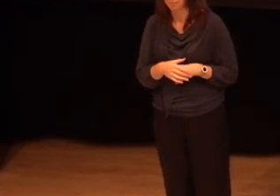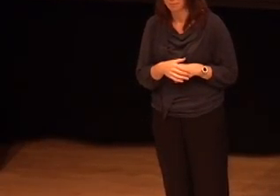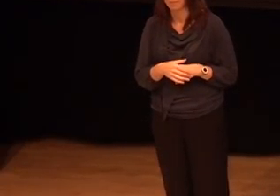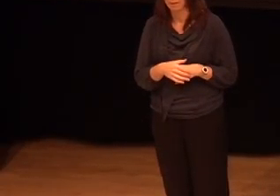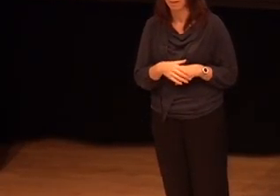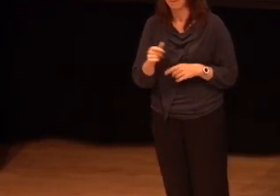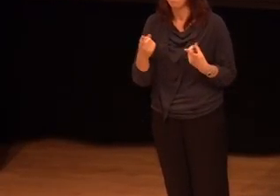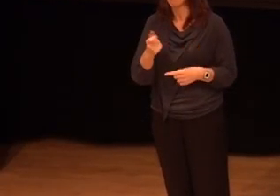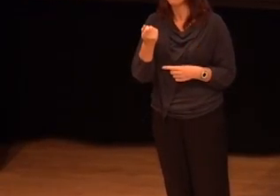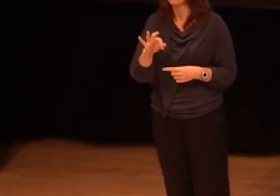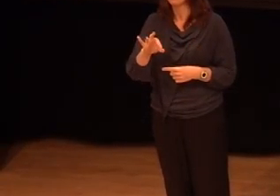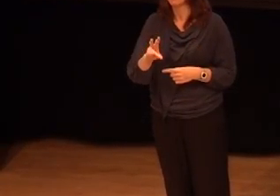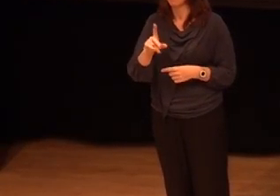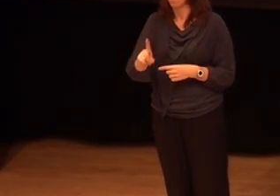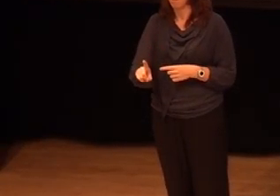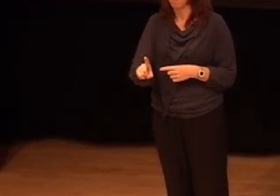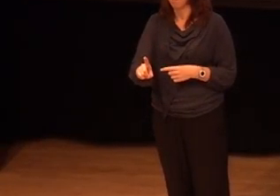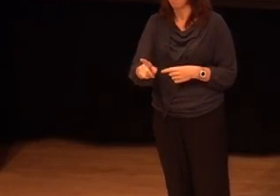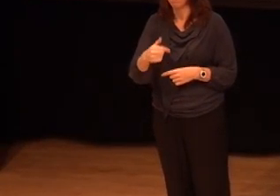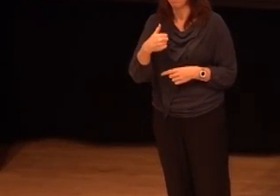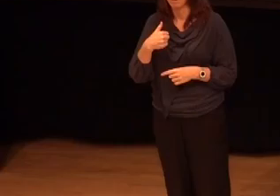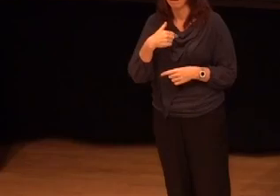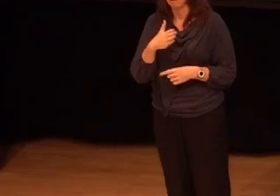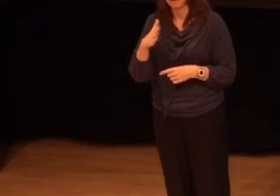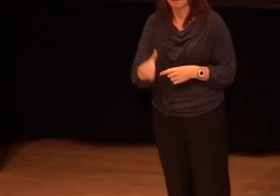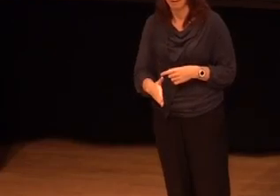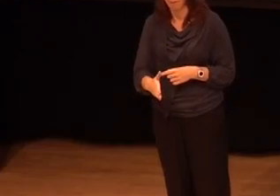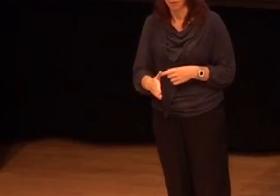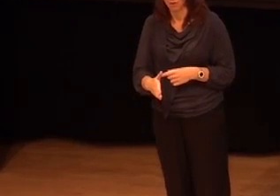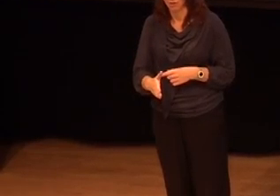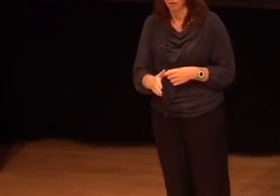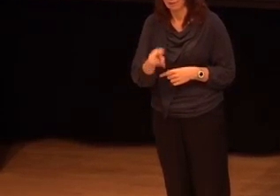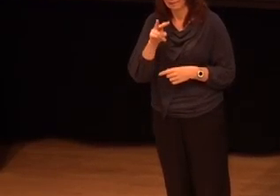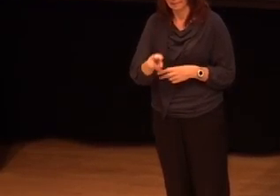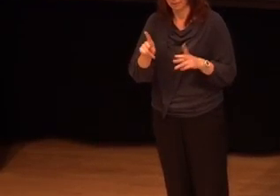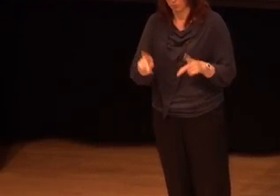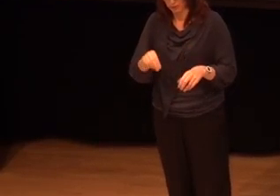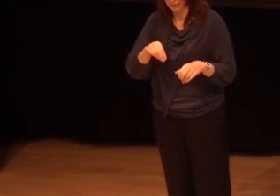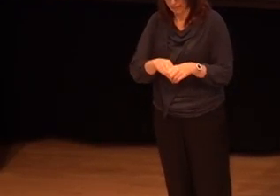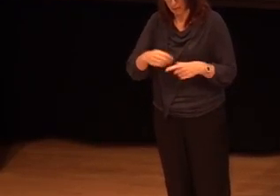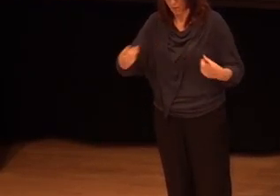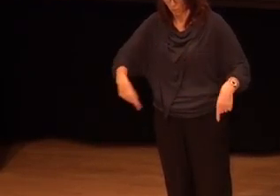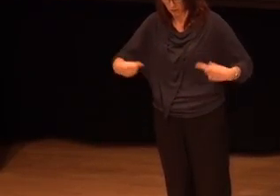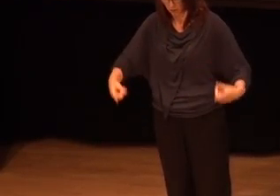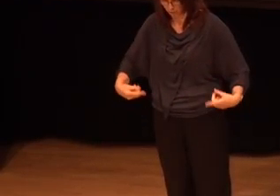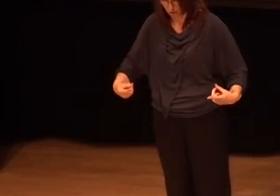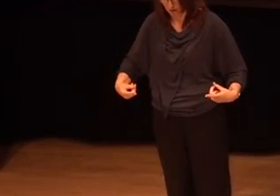in 1971, and I had never seen someone in a wheelchair having a position,